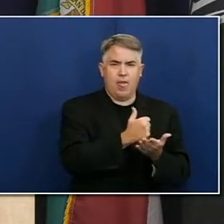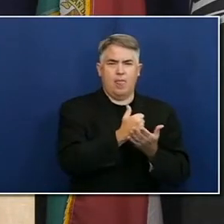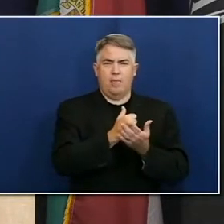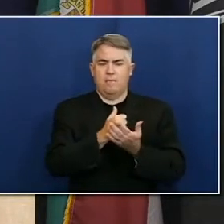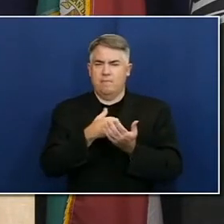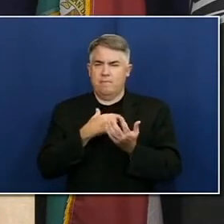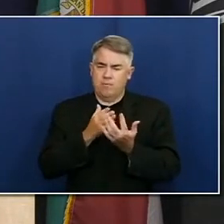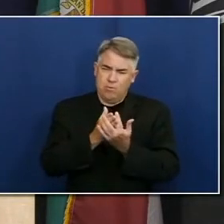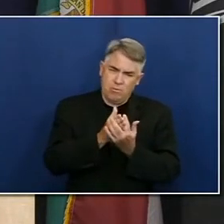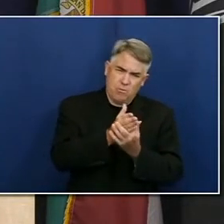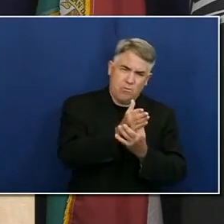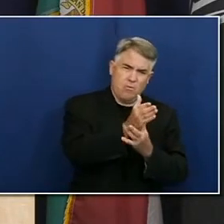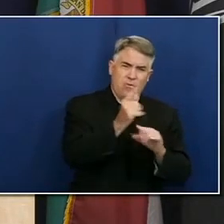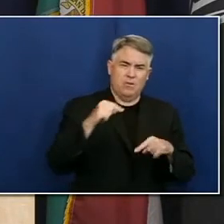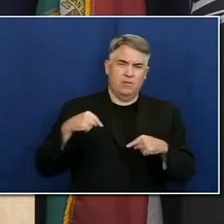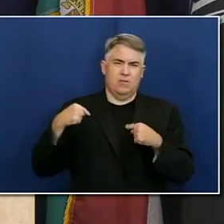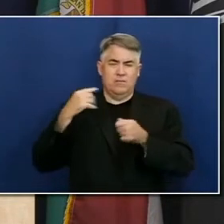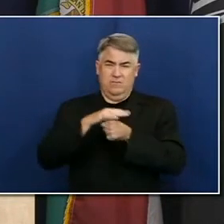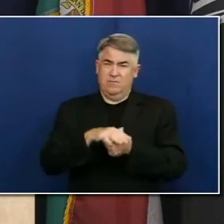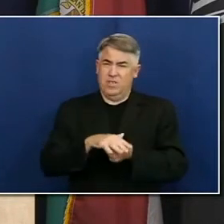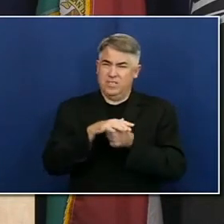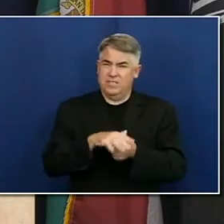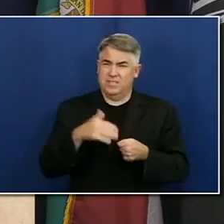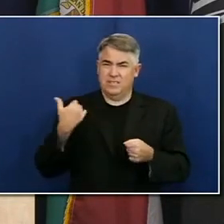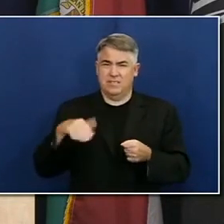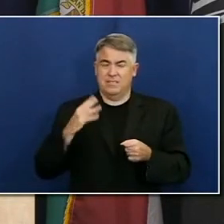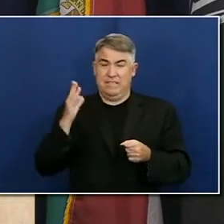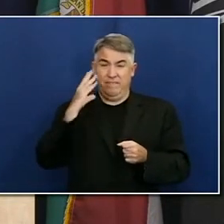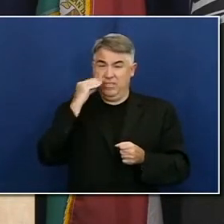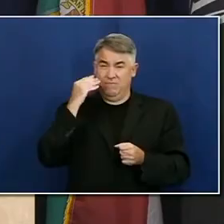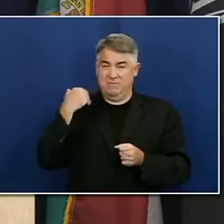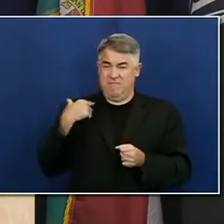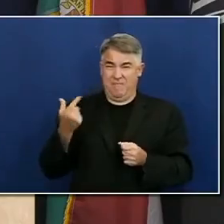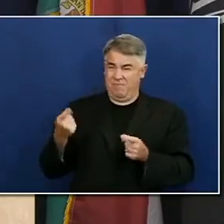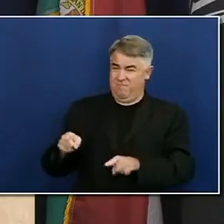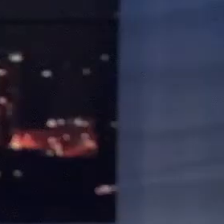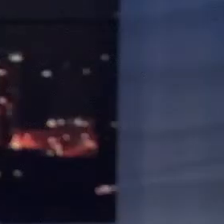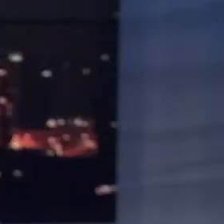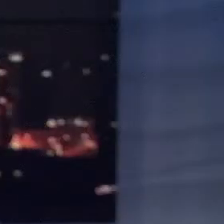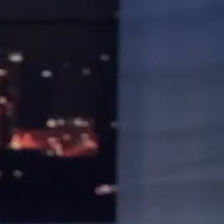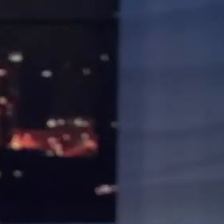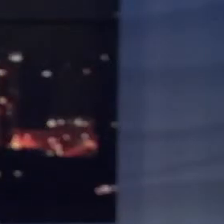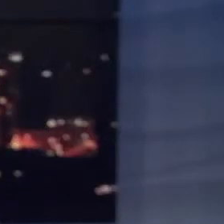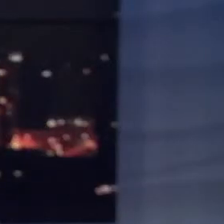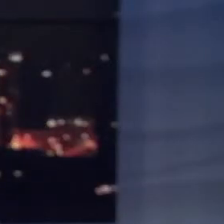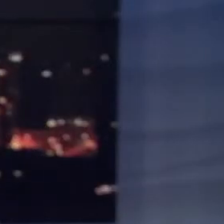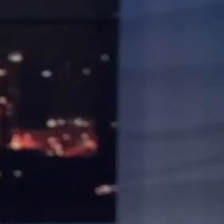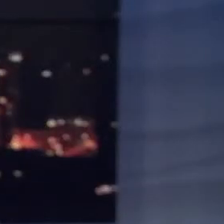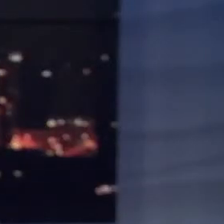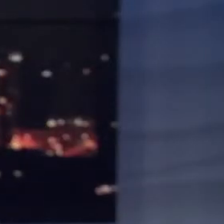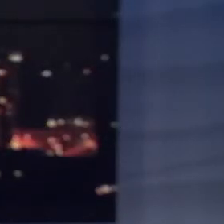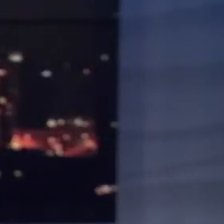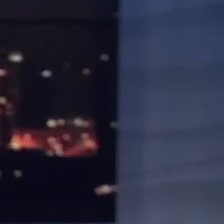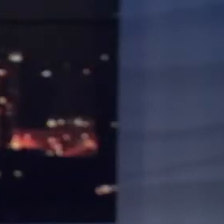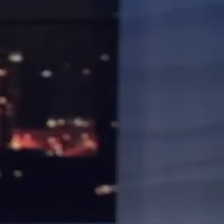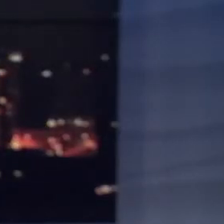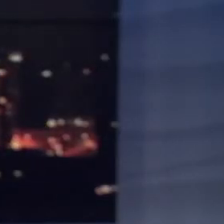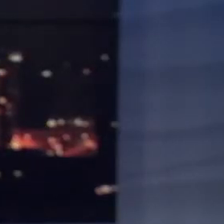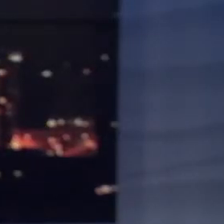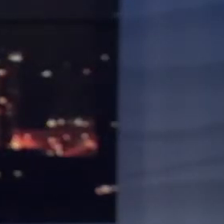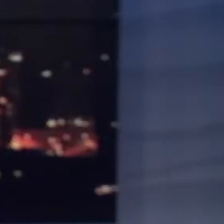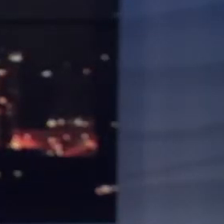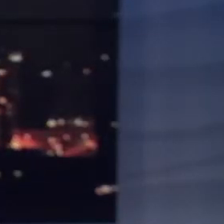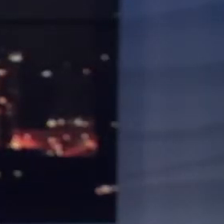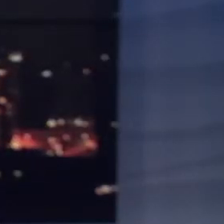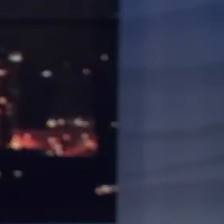sense of relief following the reopening, as we've made it through a historically challenging time. And San Diego's theme parks can welcome back